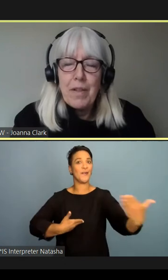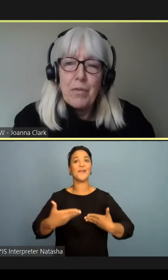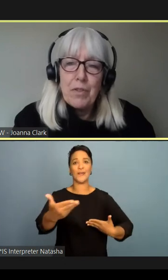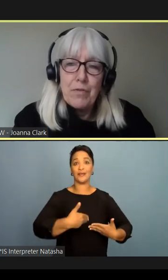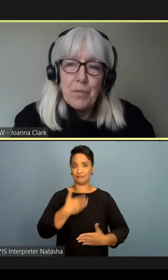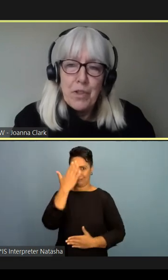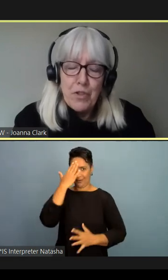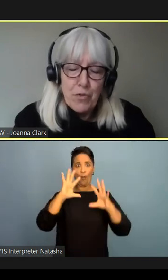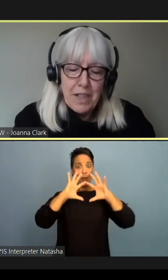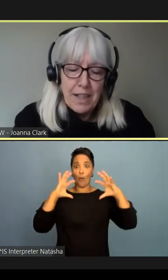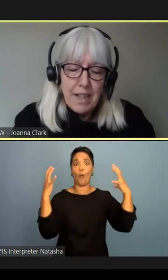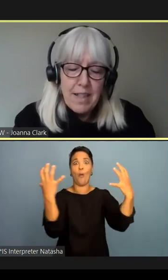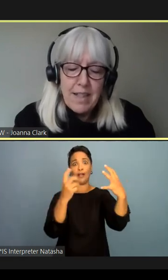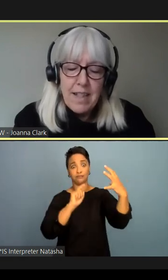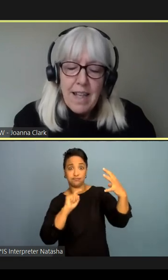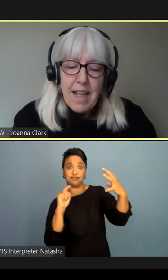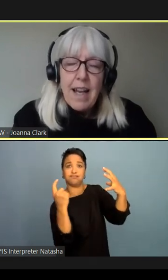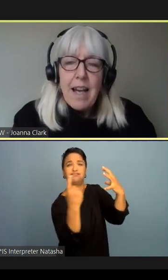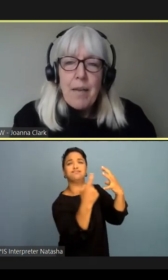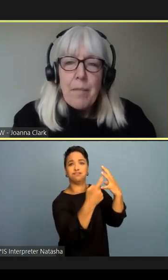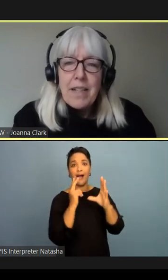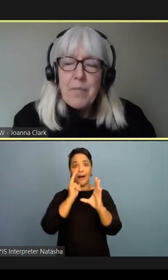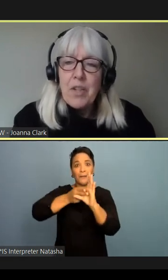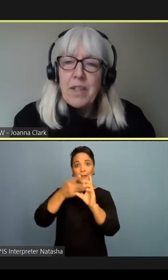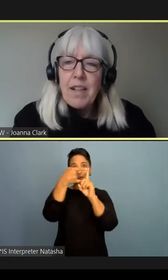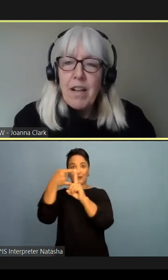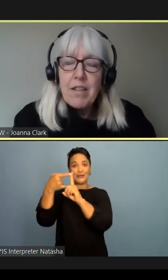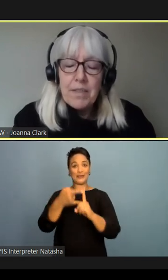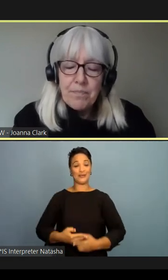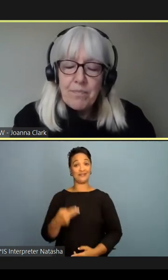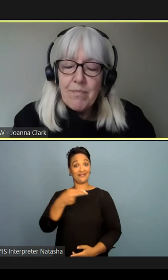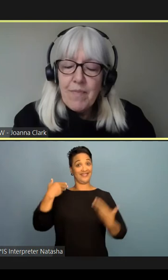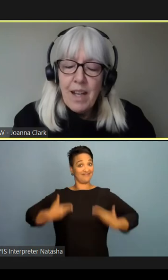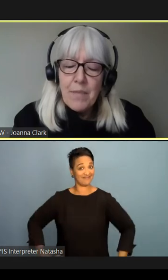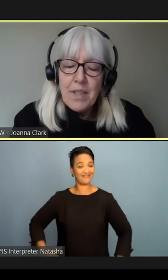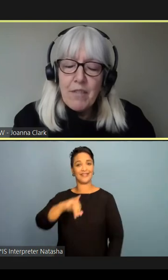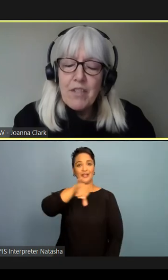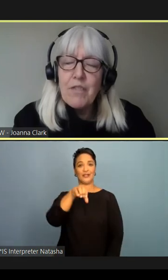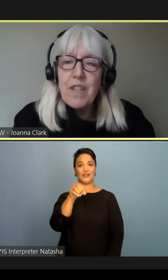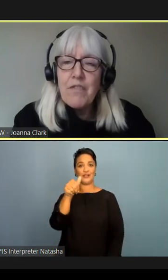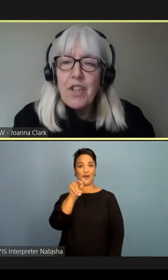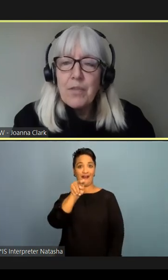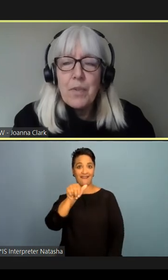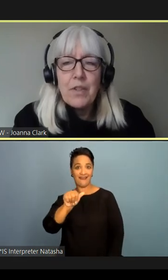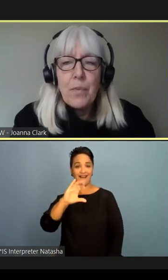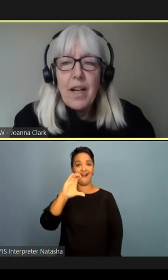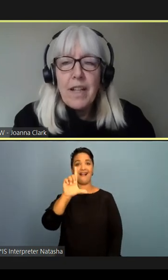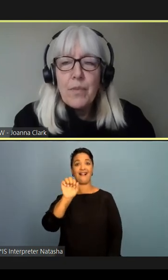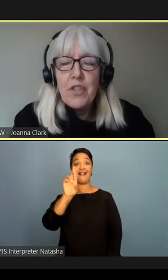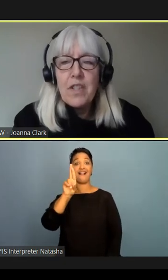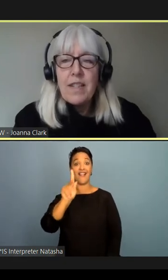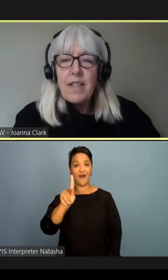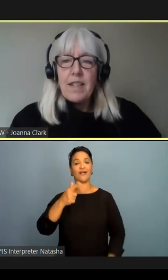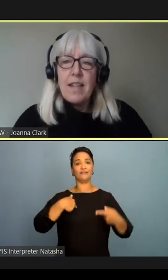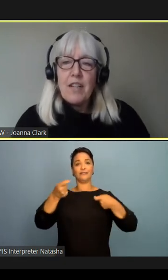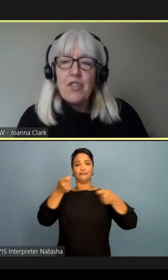from all over the world joining us. My name's Joanna Clarke. I'm the Director of Deaf Child Worldwide,